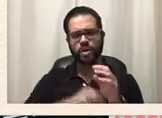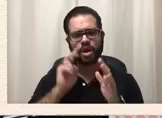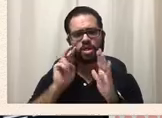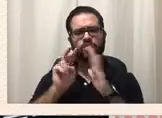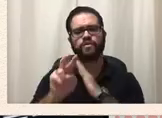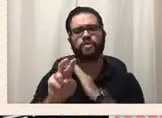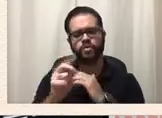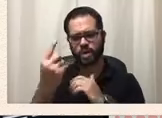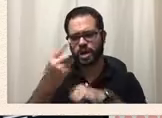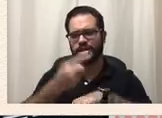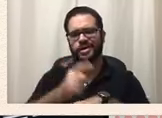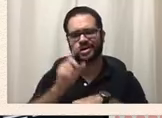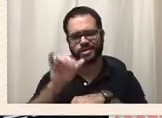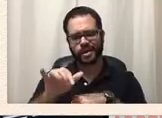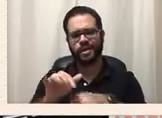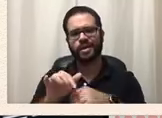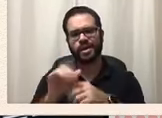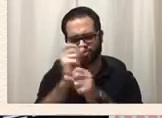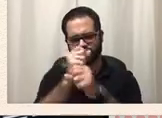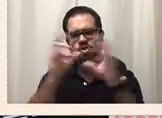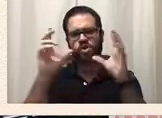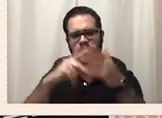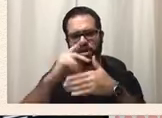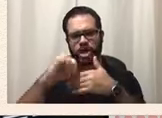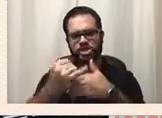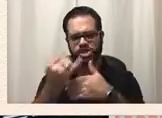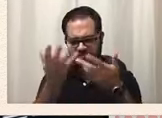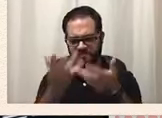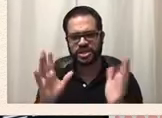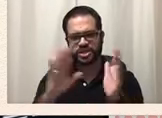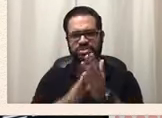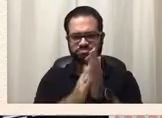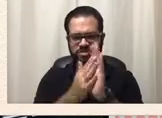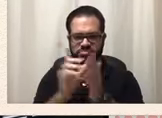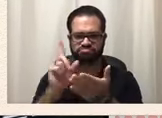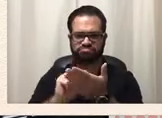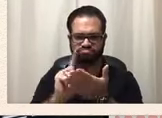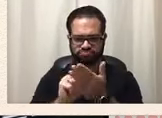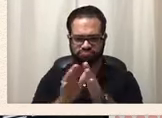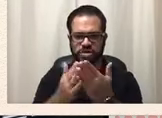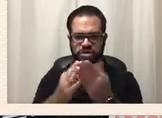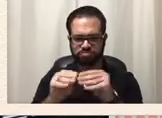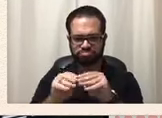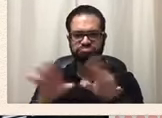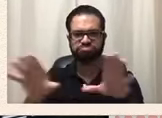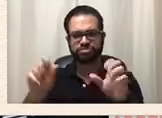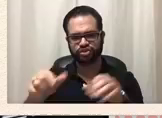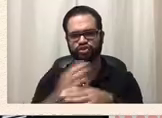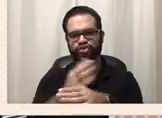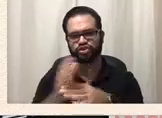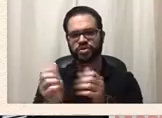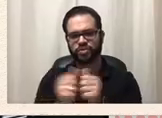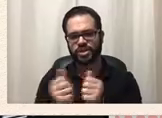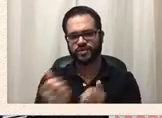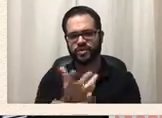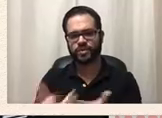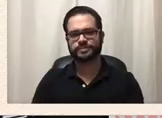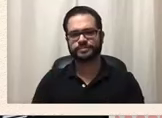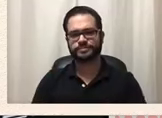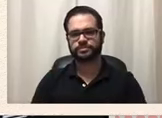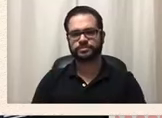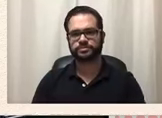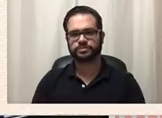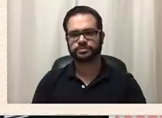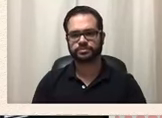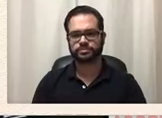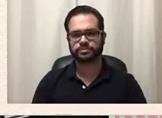that project is finished and we get to share the result. Hey, don't worry, man. I'm